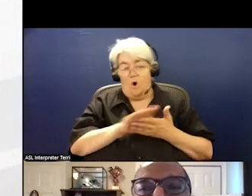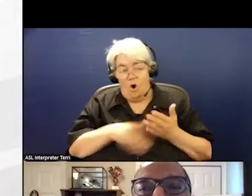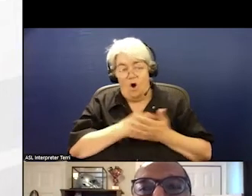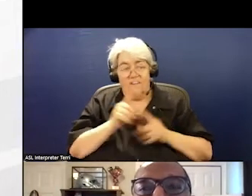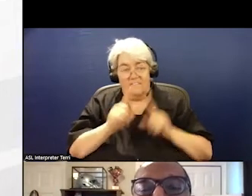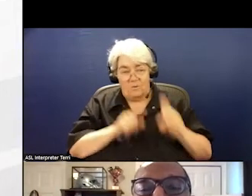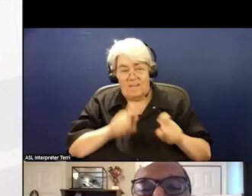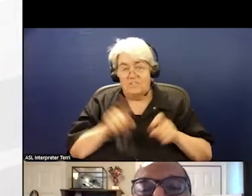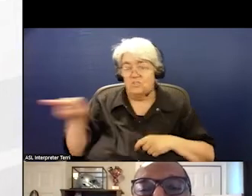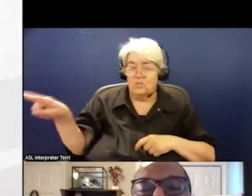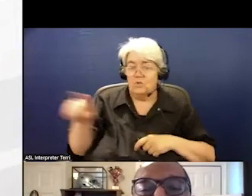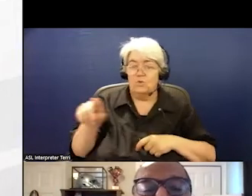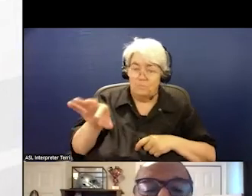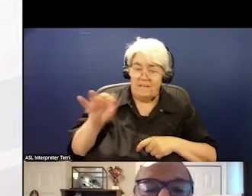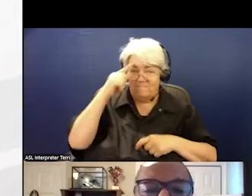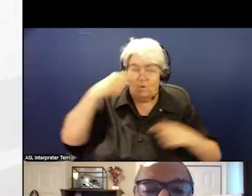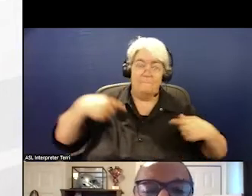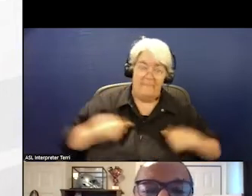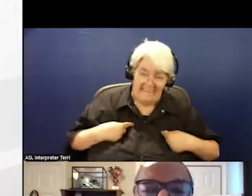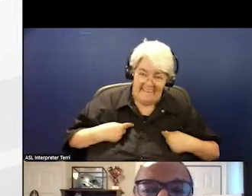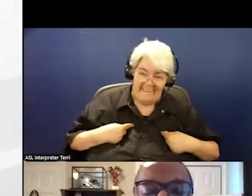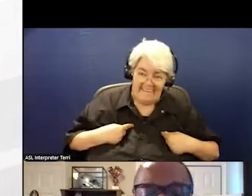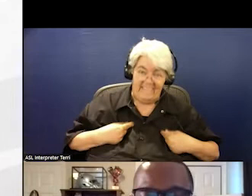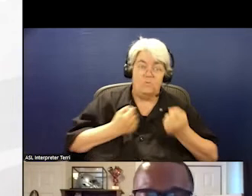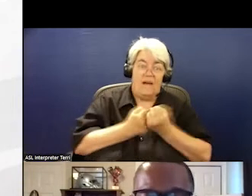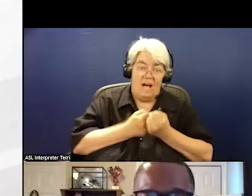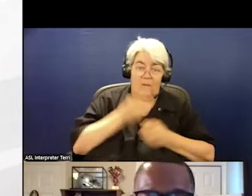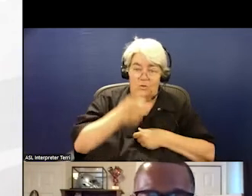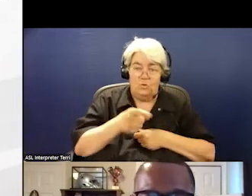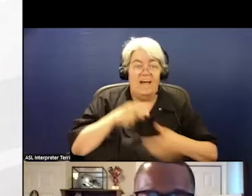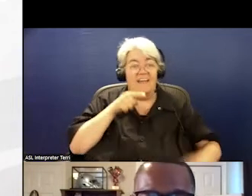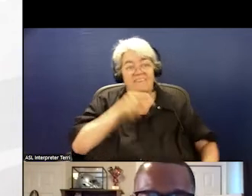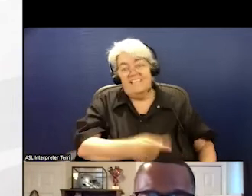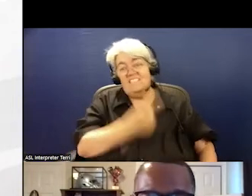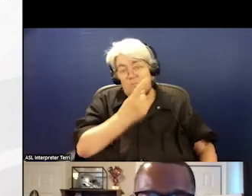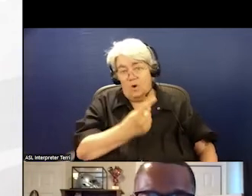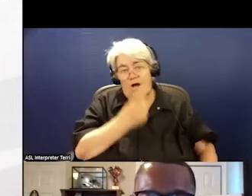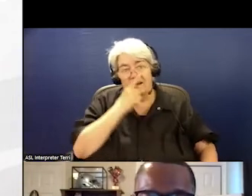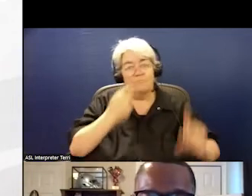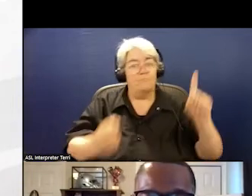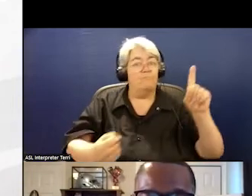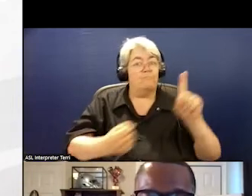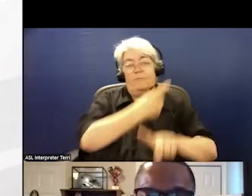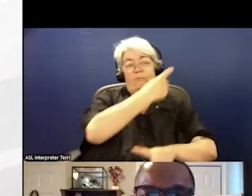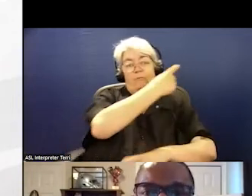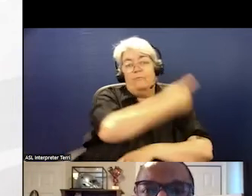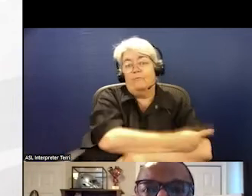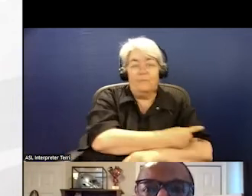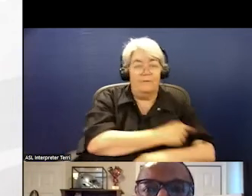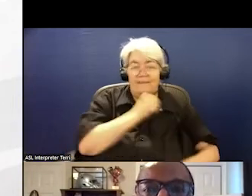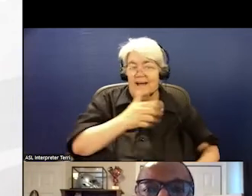have chosen for me to be your assistant, this is probably so outside my wheelhouse